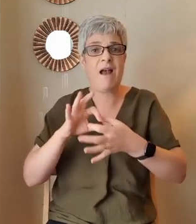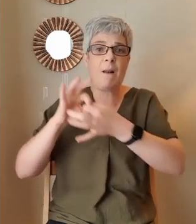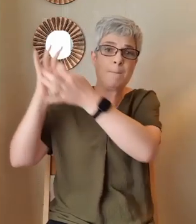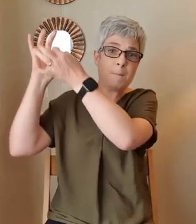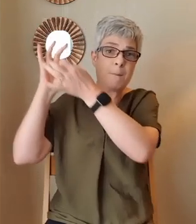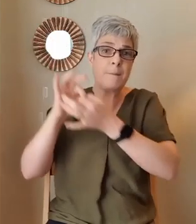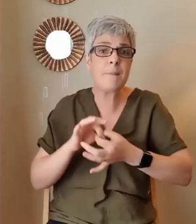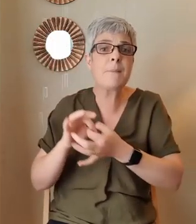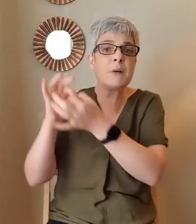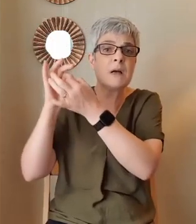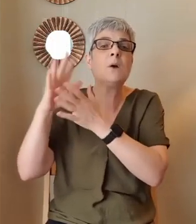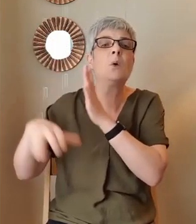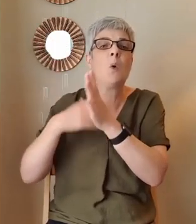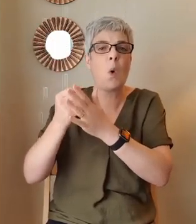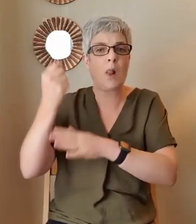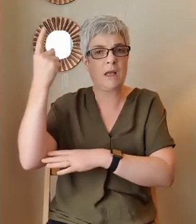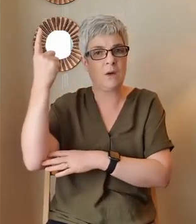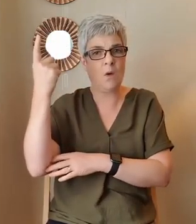God.